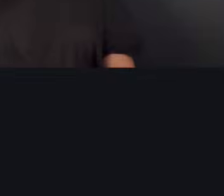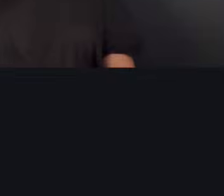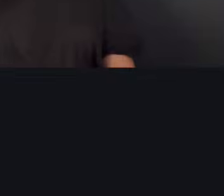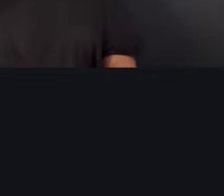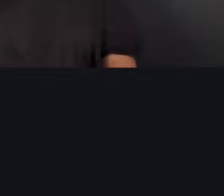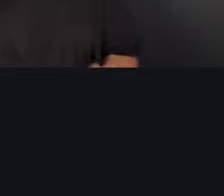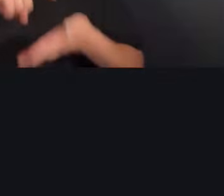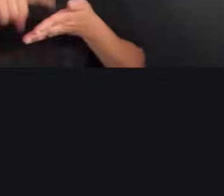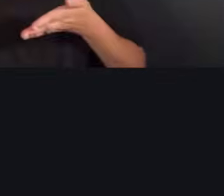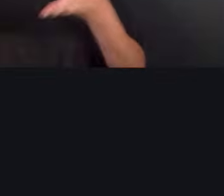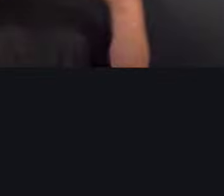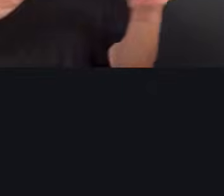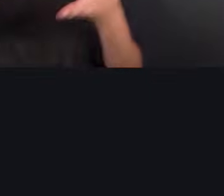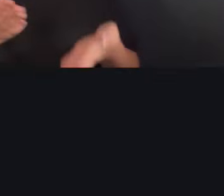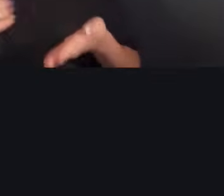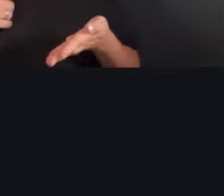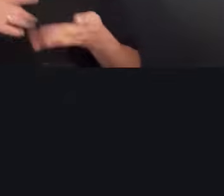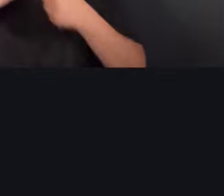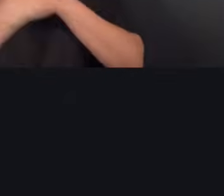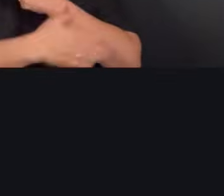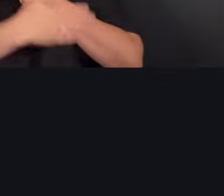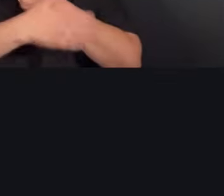continued dedication to the community.